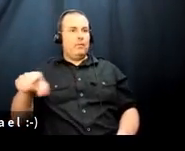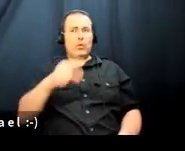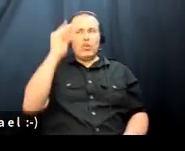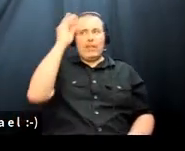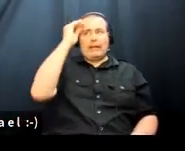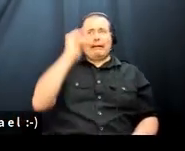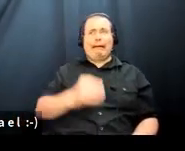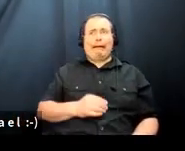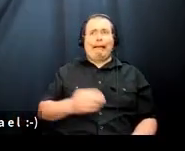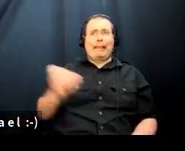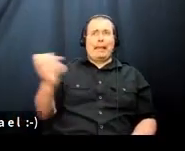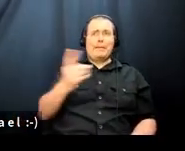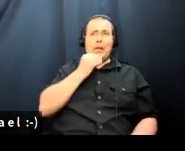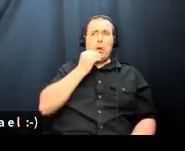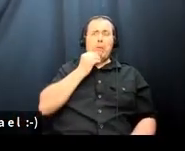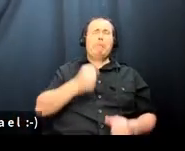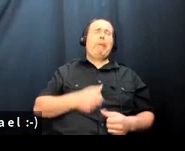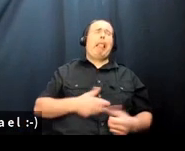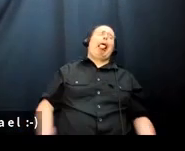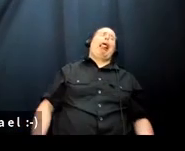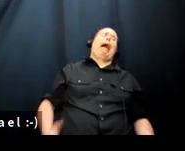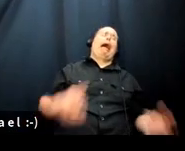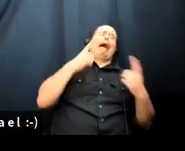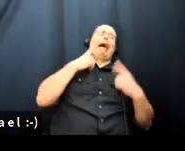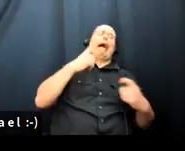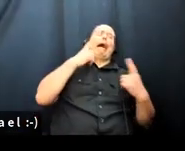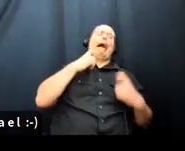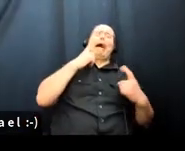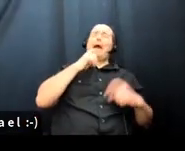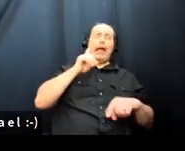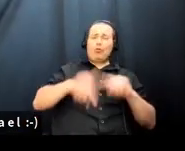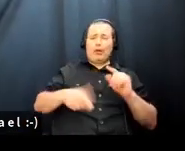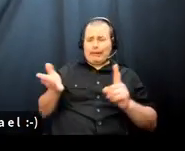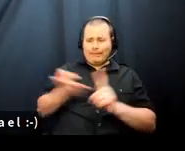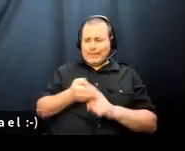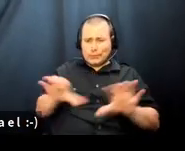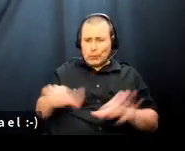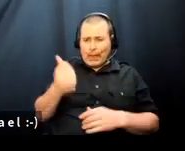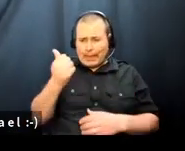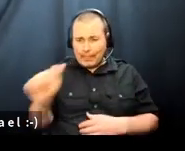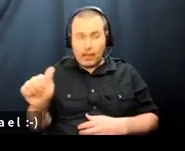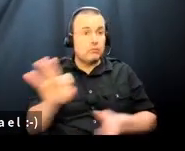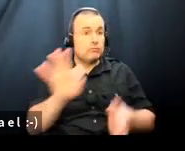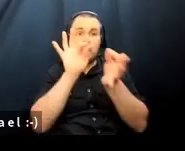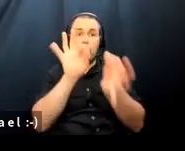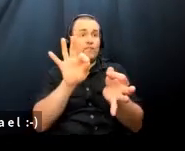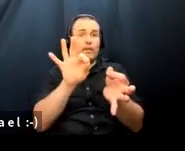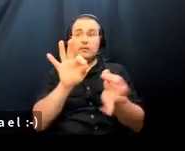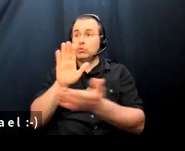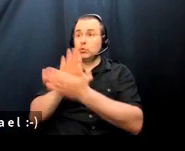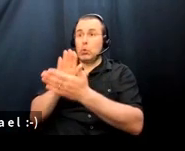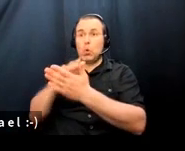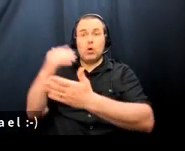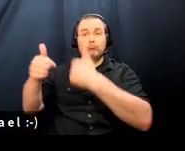they came home and they fell apart and they dissolved into tears and I couldn't get them to do anything. That's perfect. That means